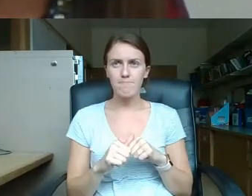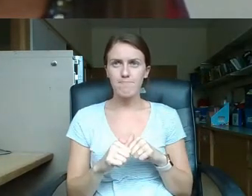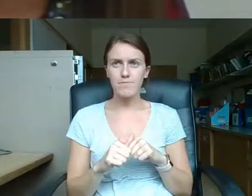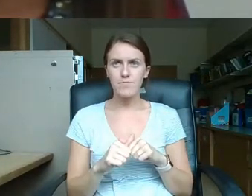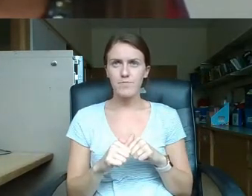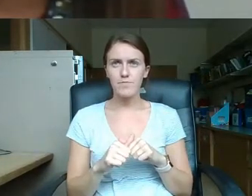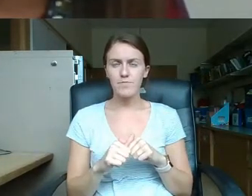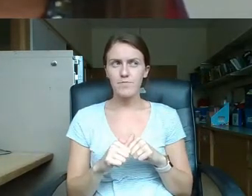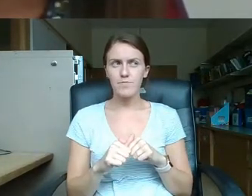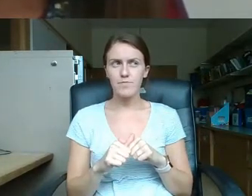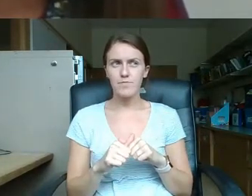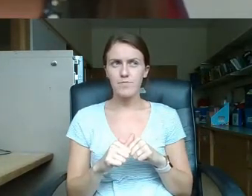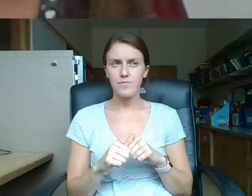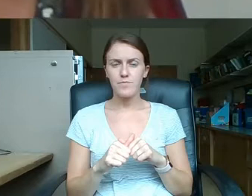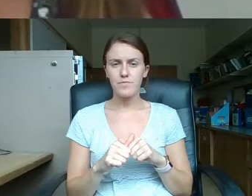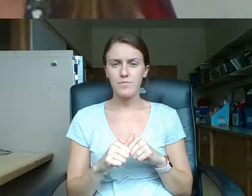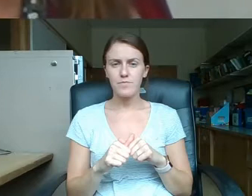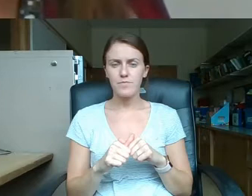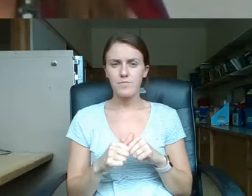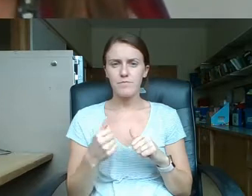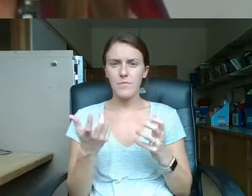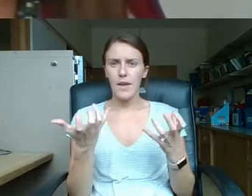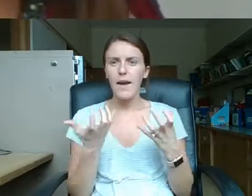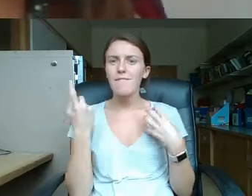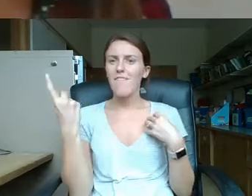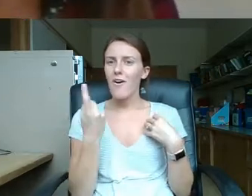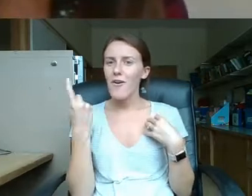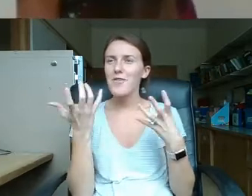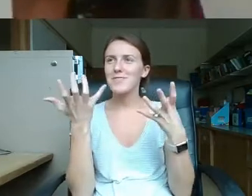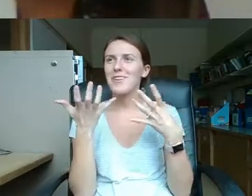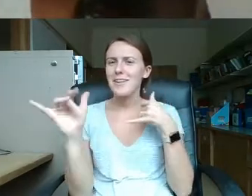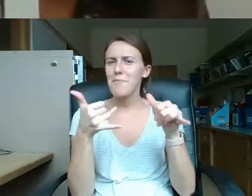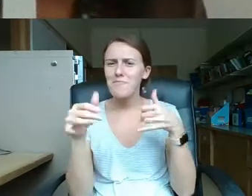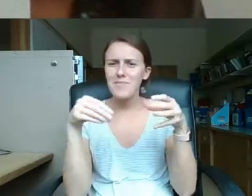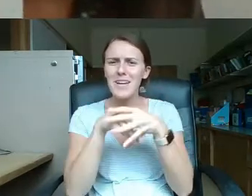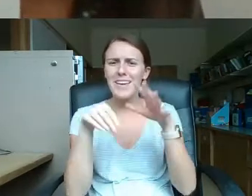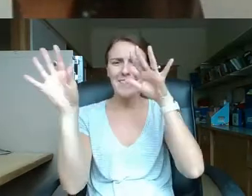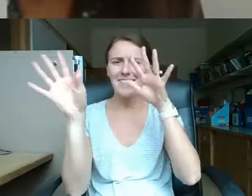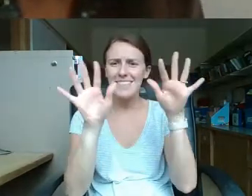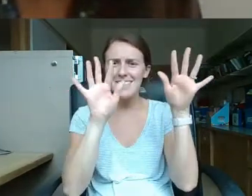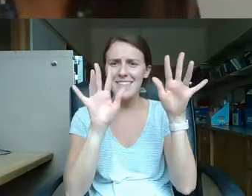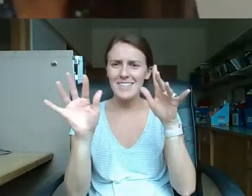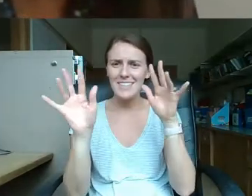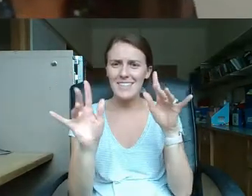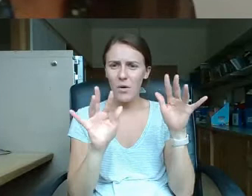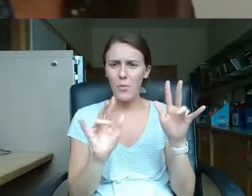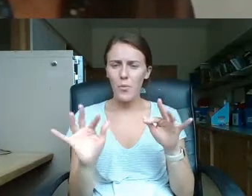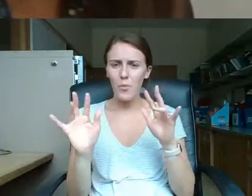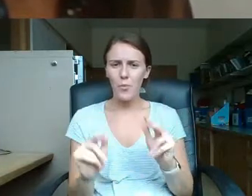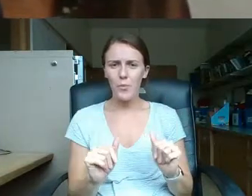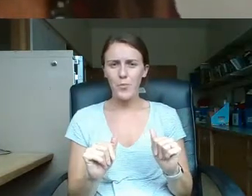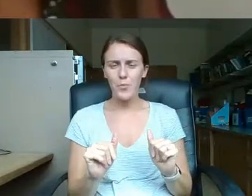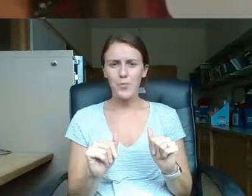He said excitedly, "I have always wanted to play in the snow." Not snow, boys and